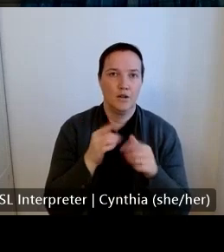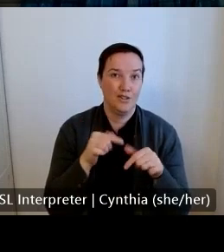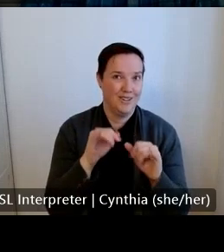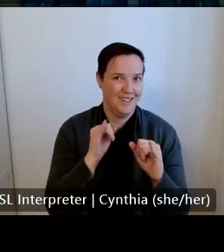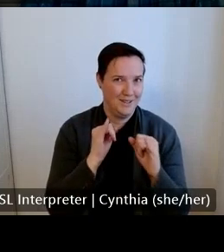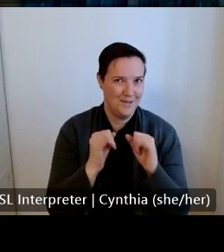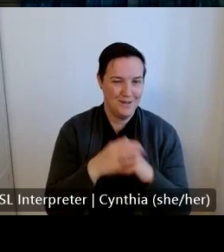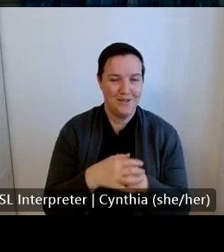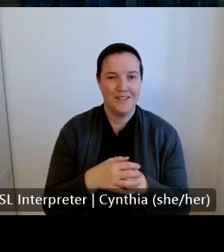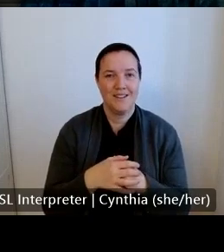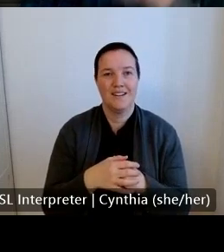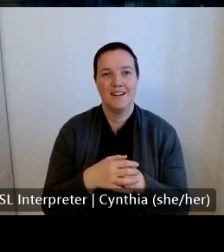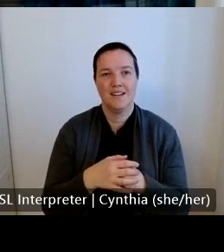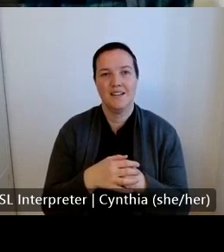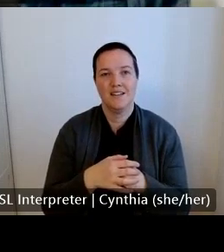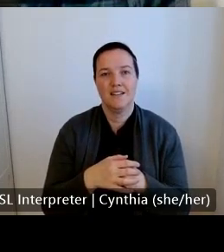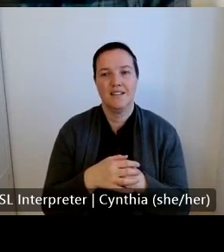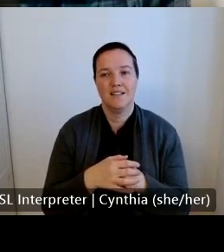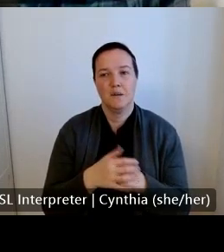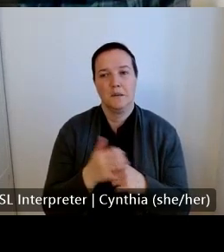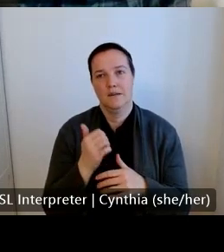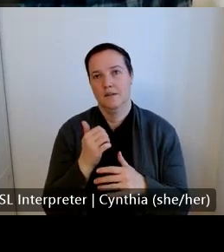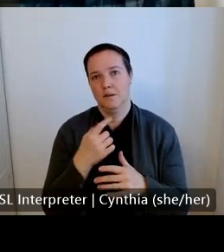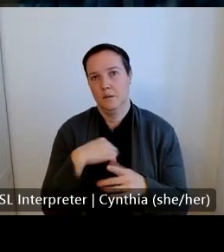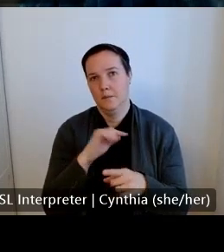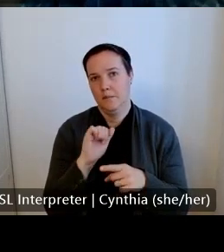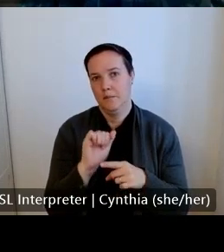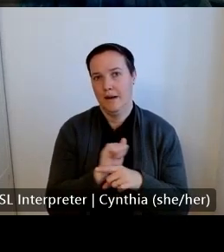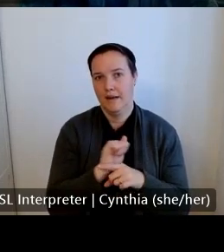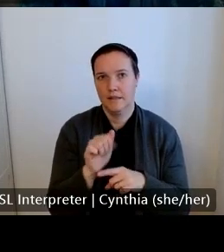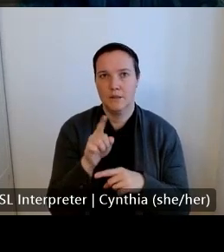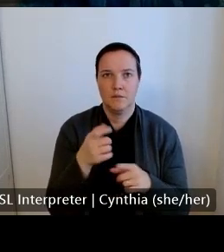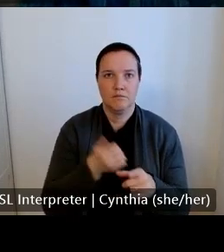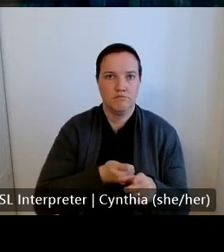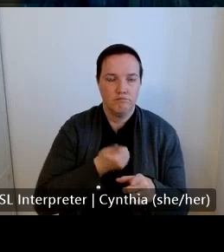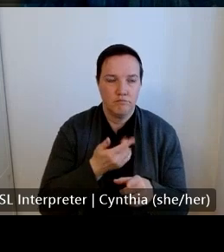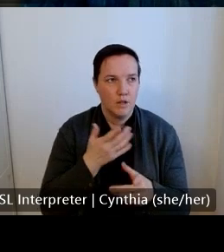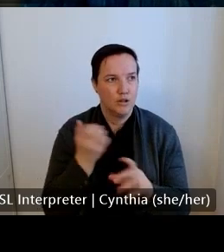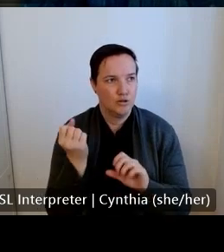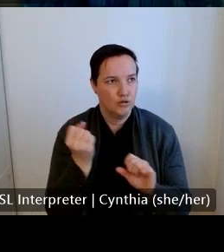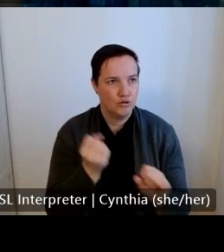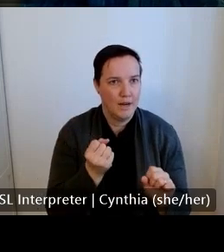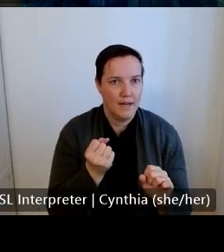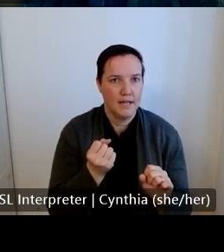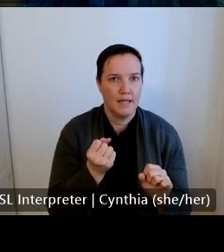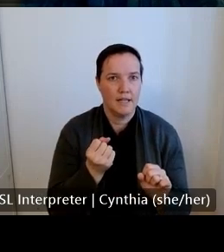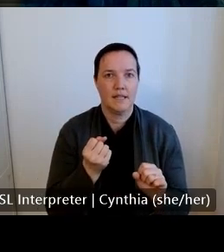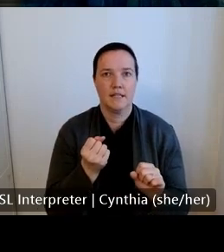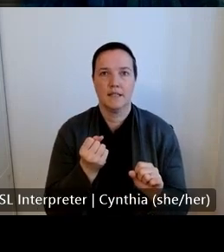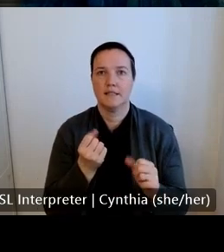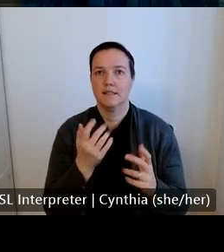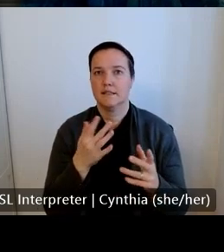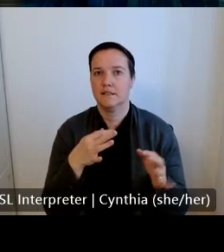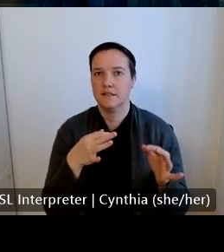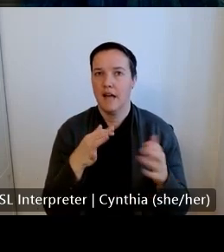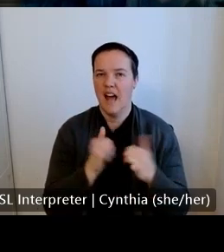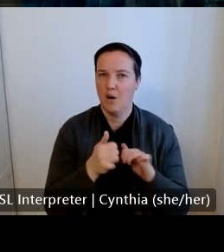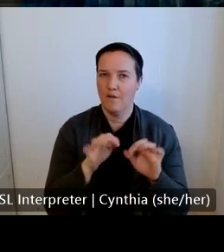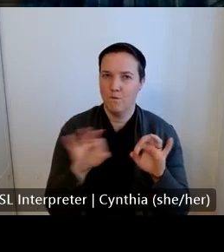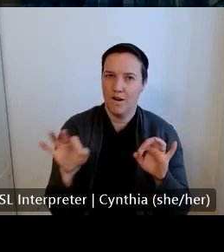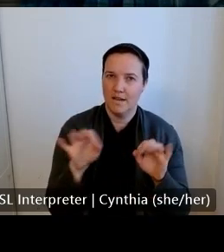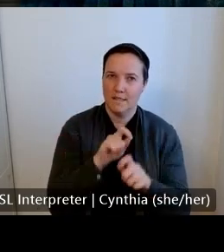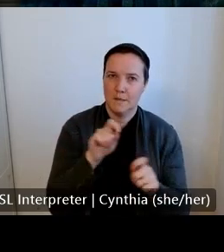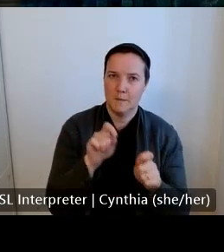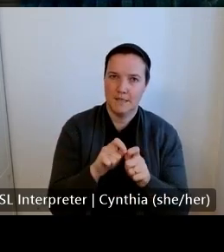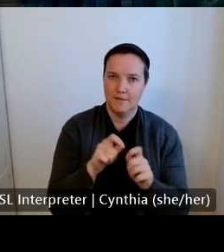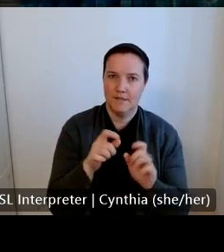interviews. So we help you talk about your strength, how to phrase certain things, and also during your job